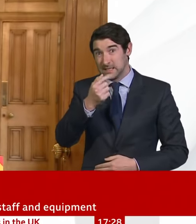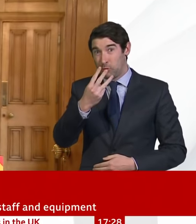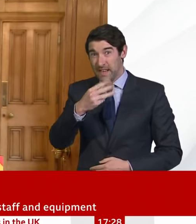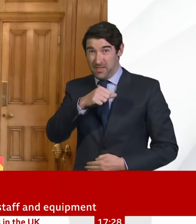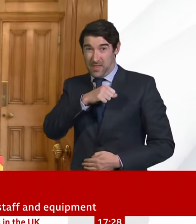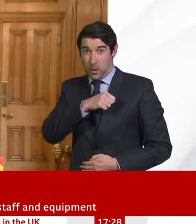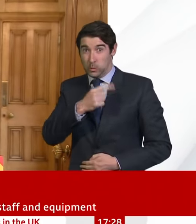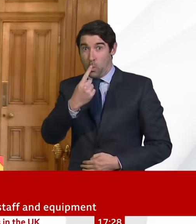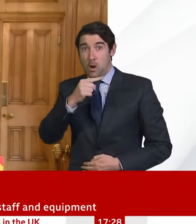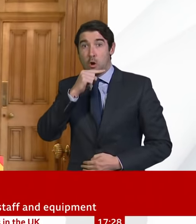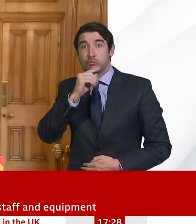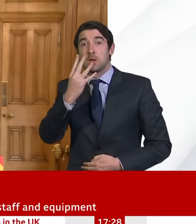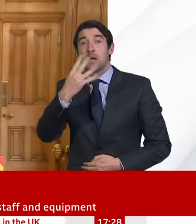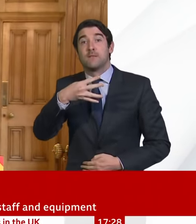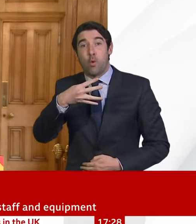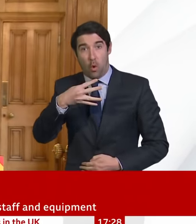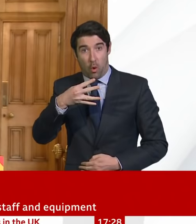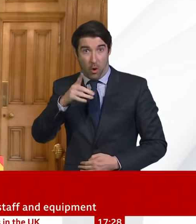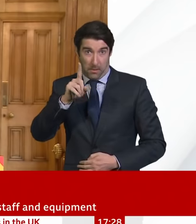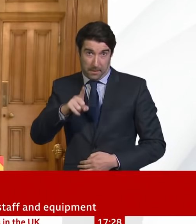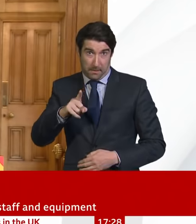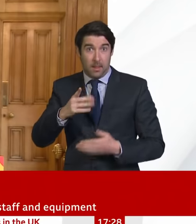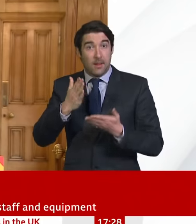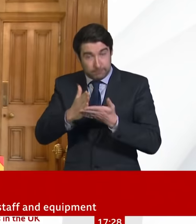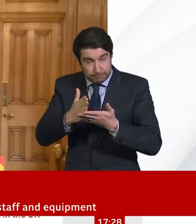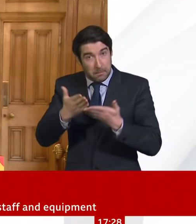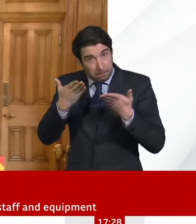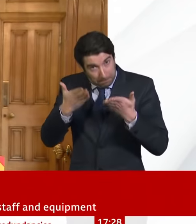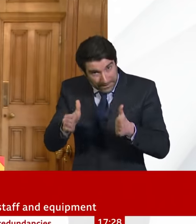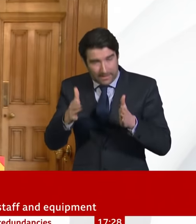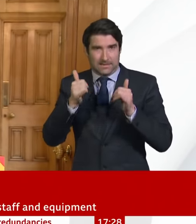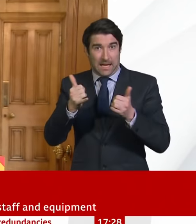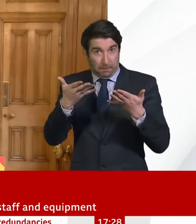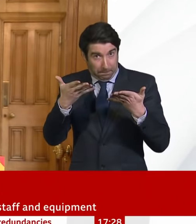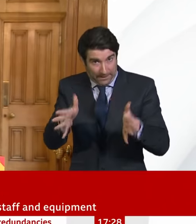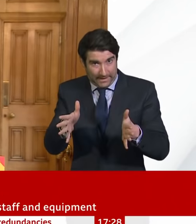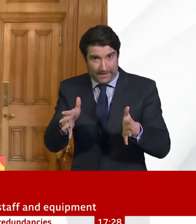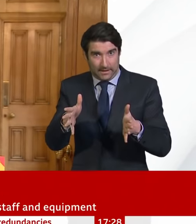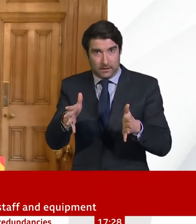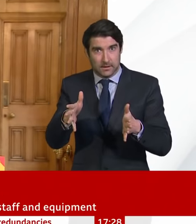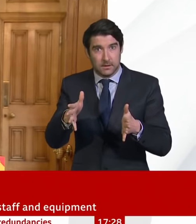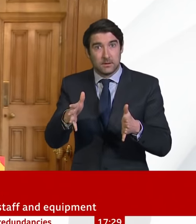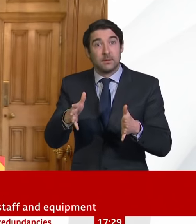163,194 people have now been tested for the virus.